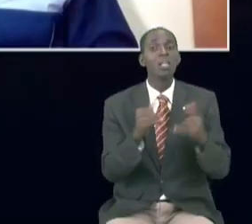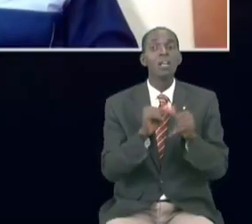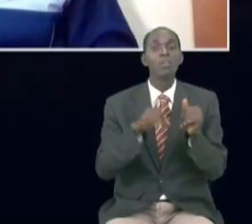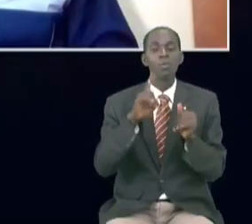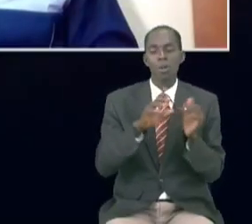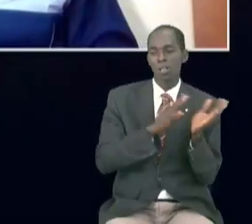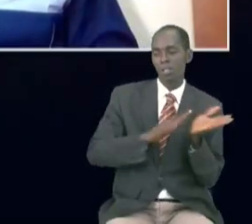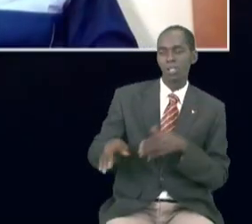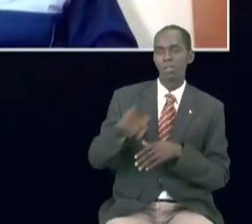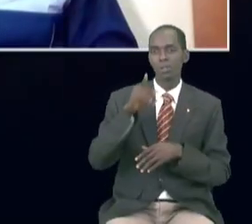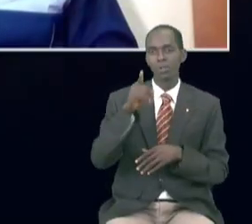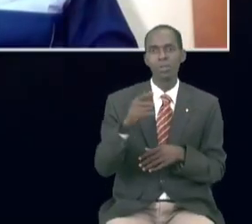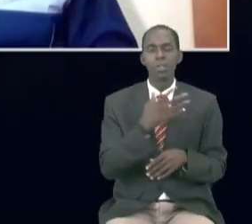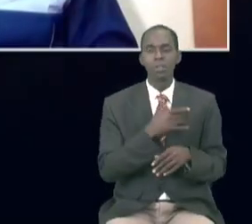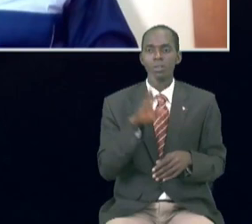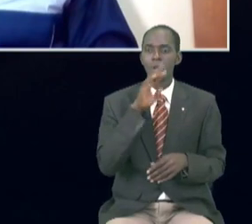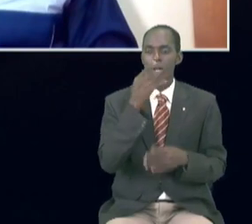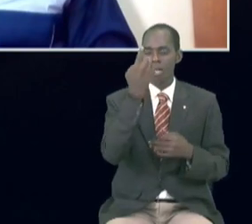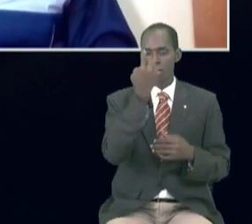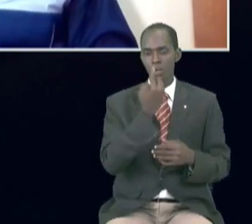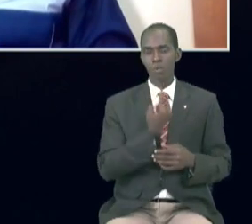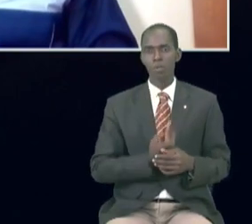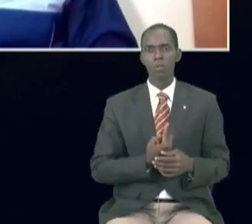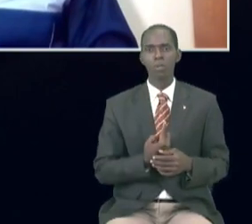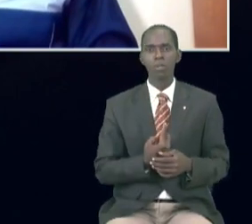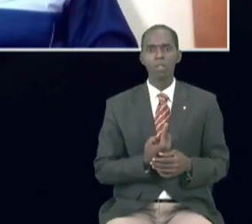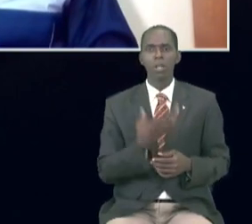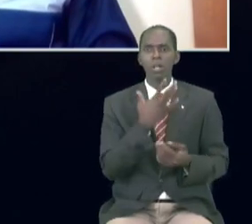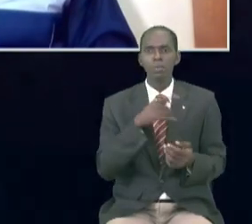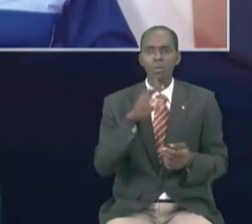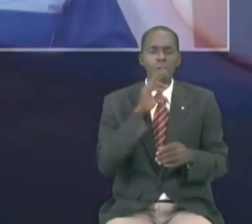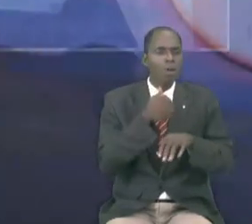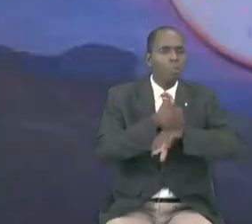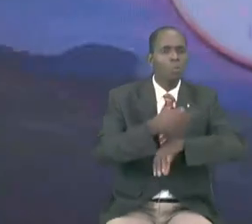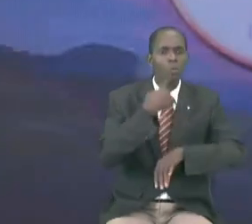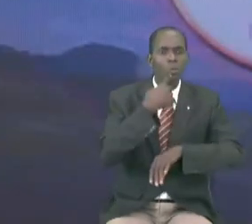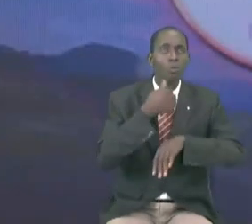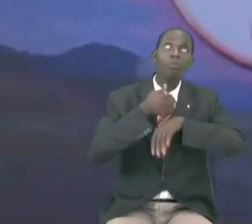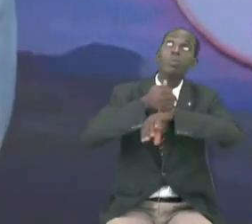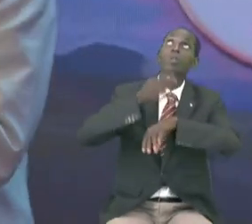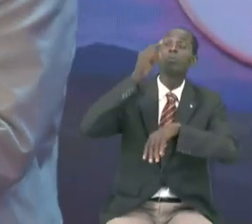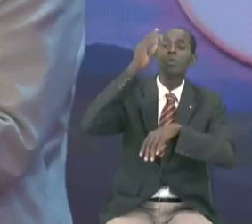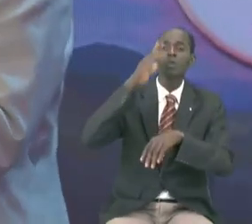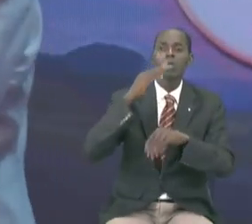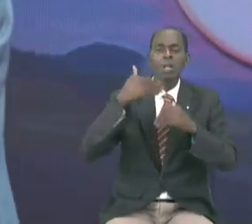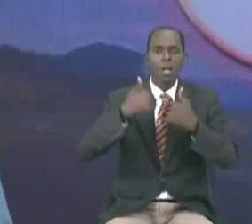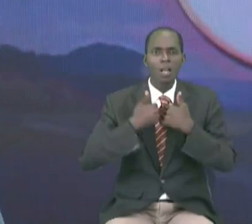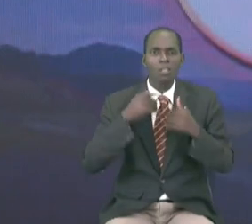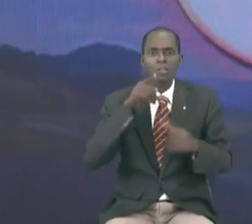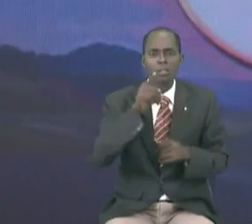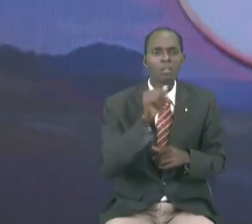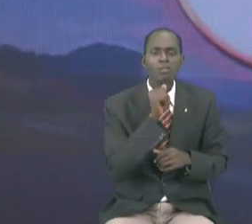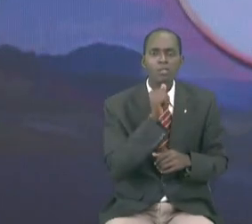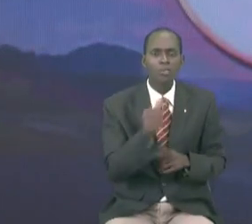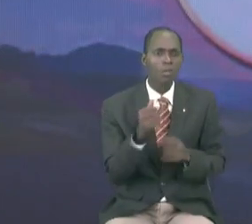thou not proclaimed, procured, having this unto thyself, in that